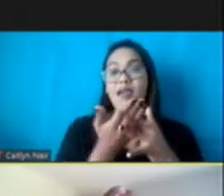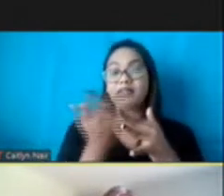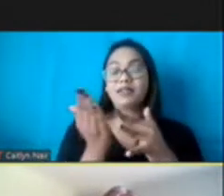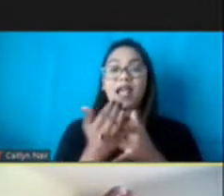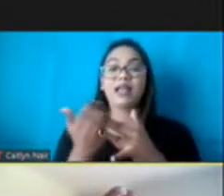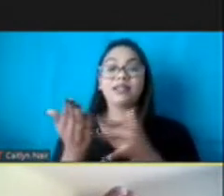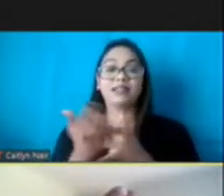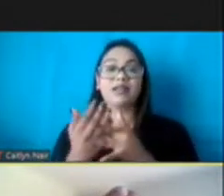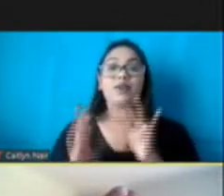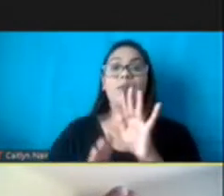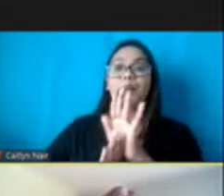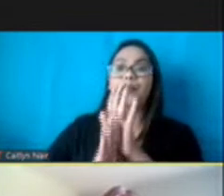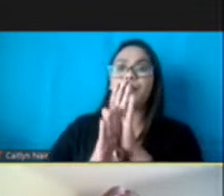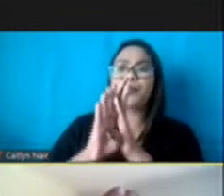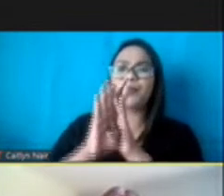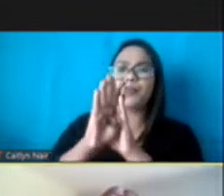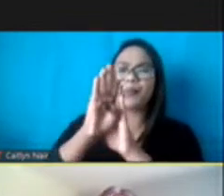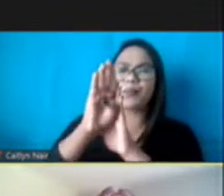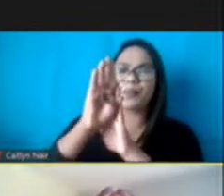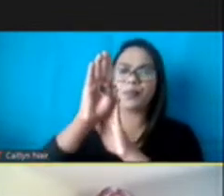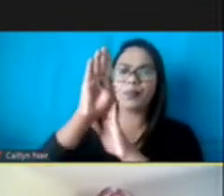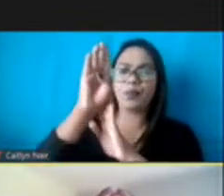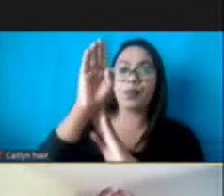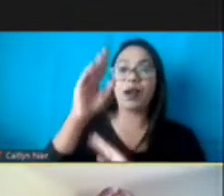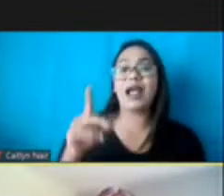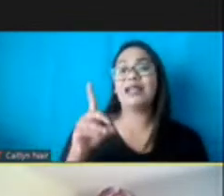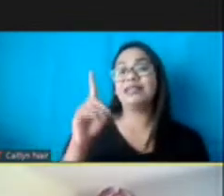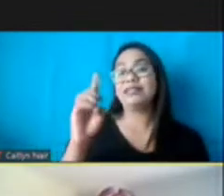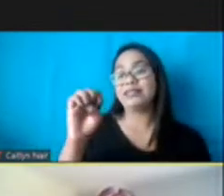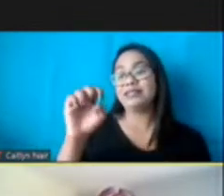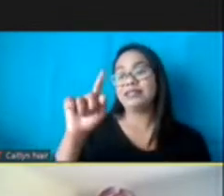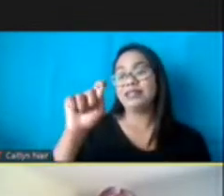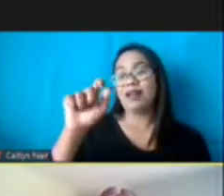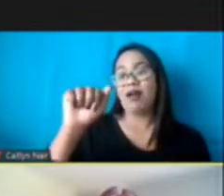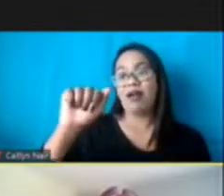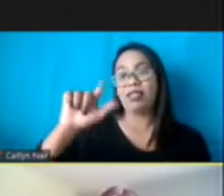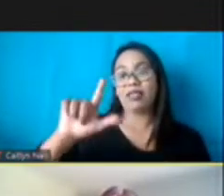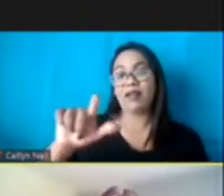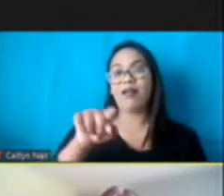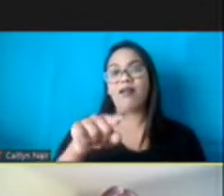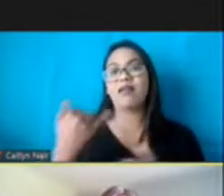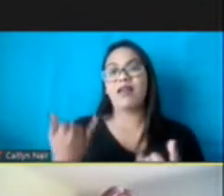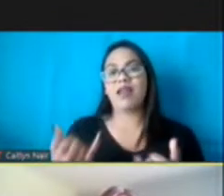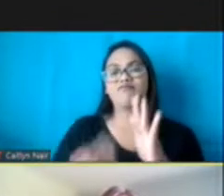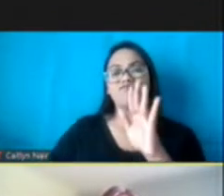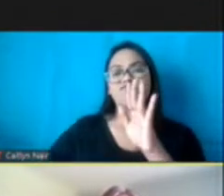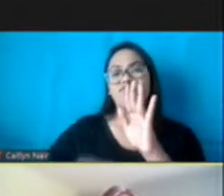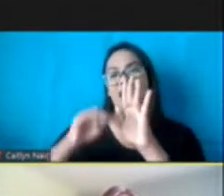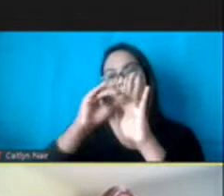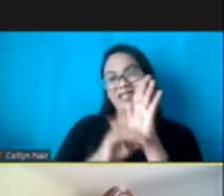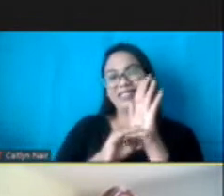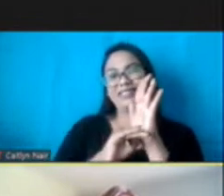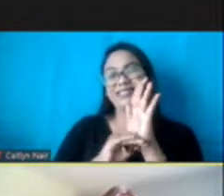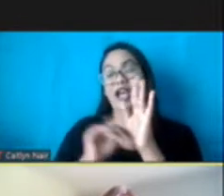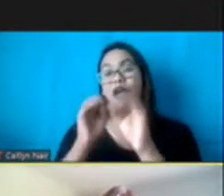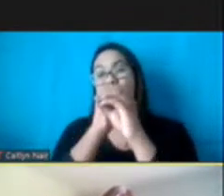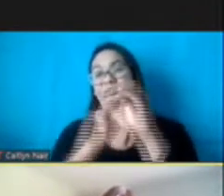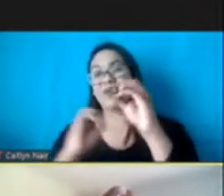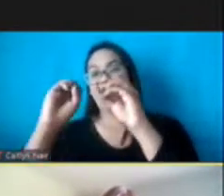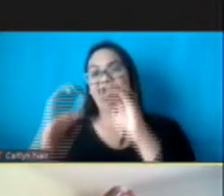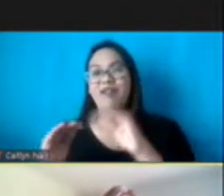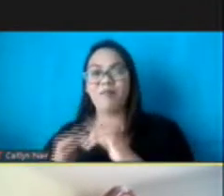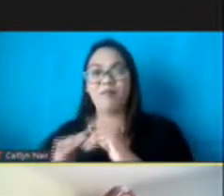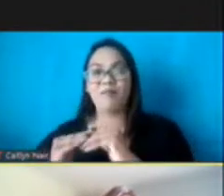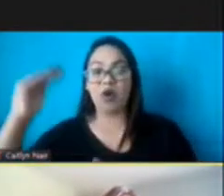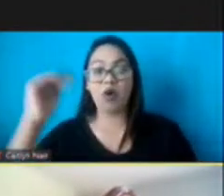variant, and it has rapidly displaced Delta, as it is doing in many other countries. In terms of our provincial